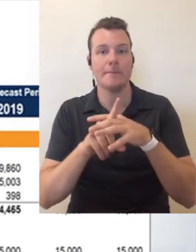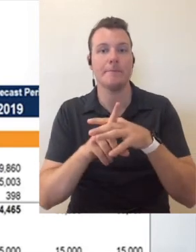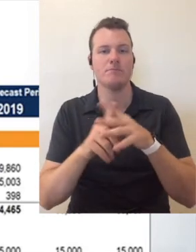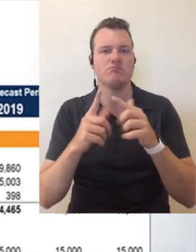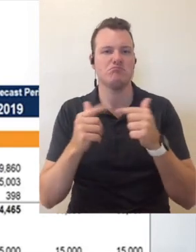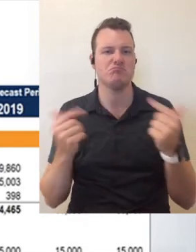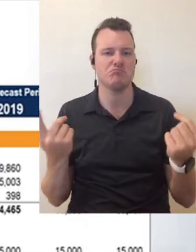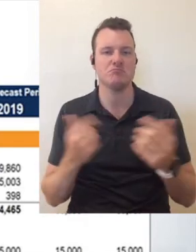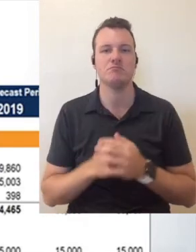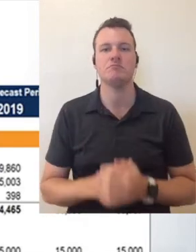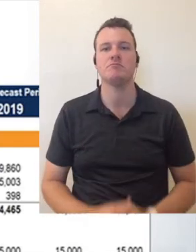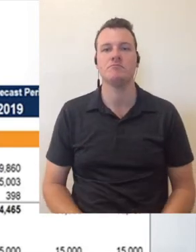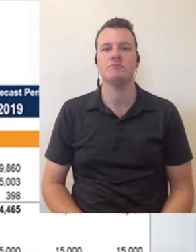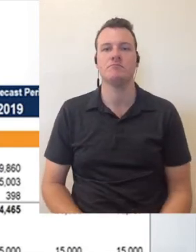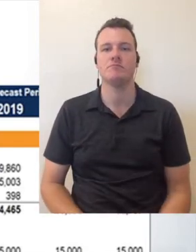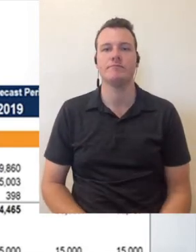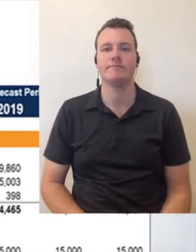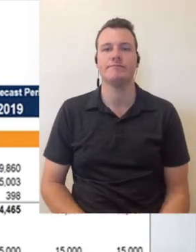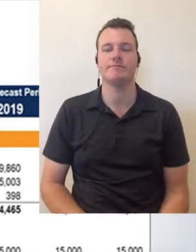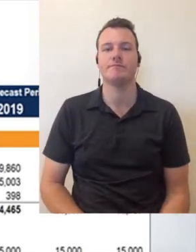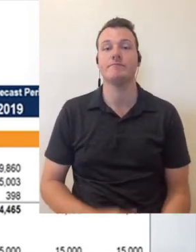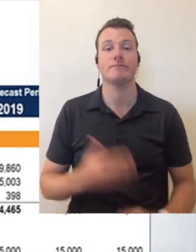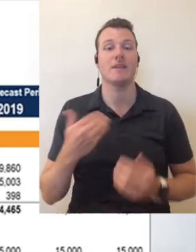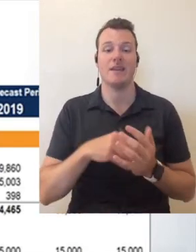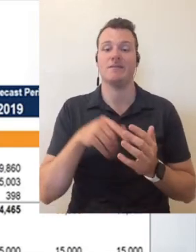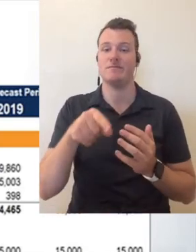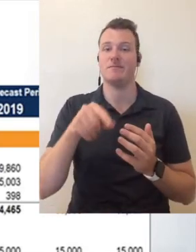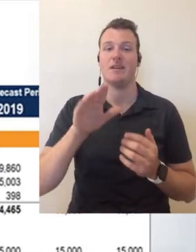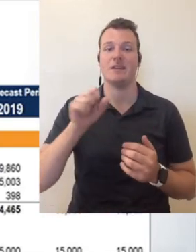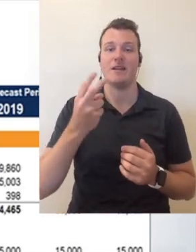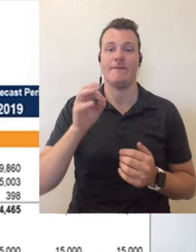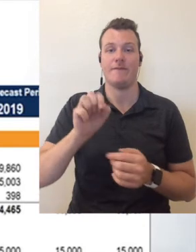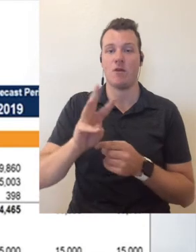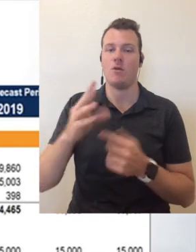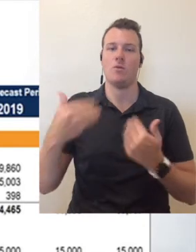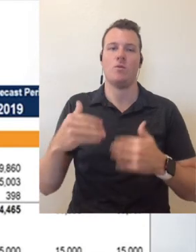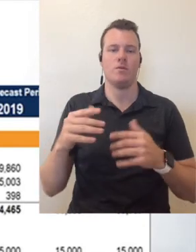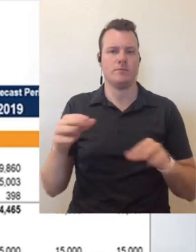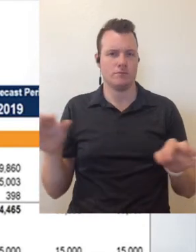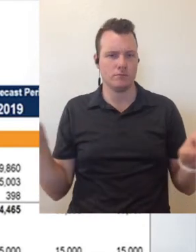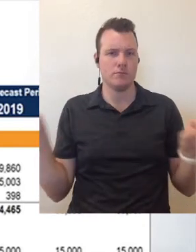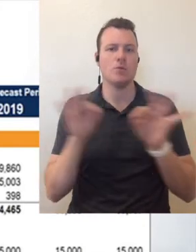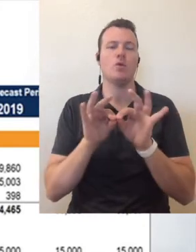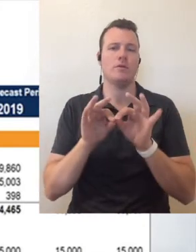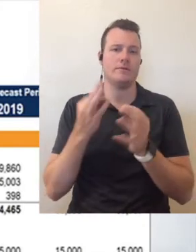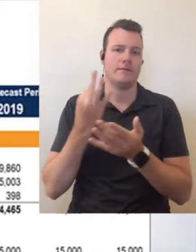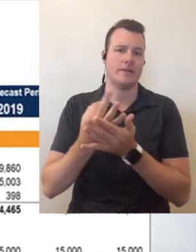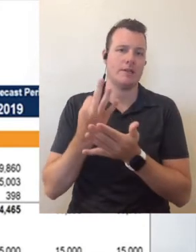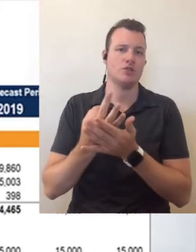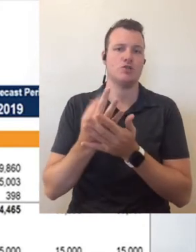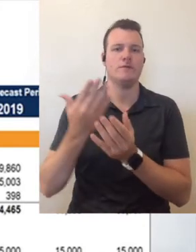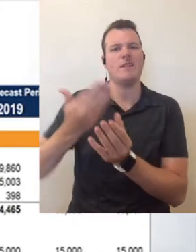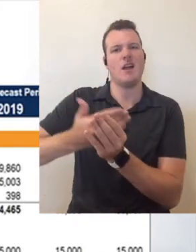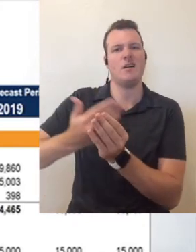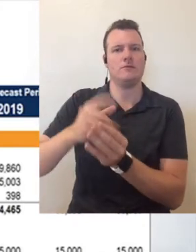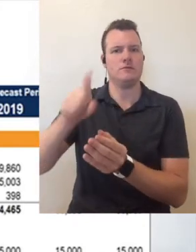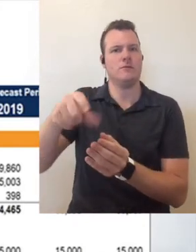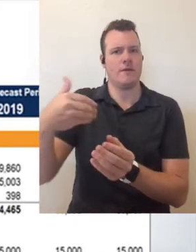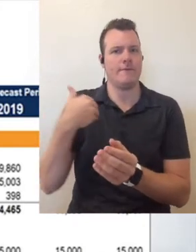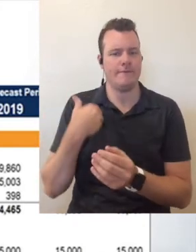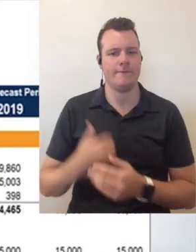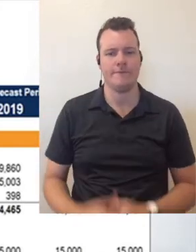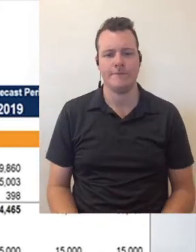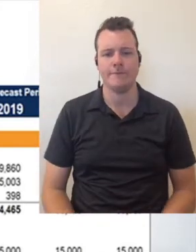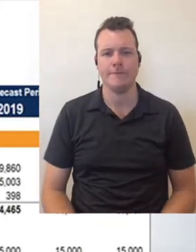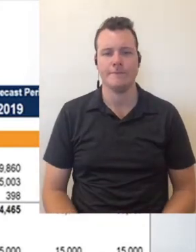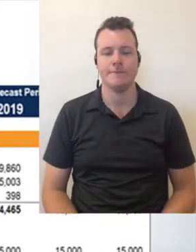health issue and those kinds of things. So again, this is another really important financial file that you